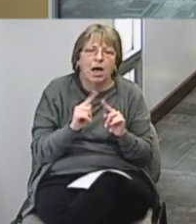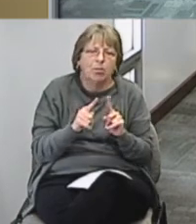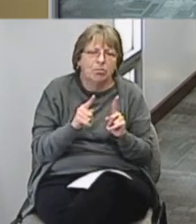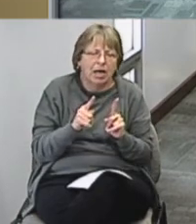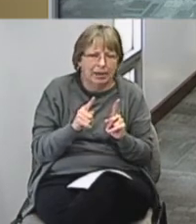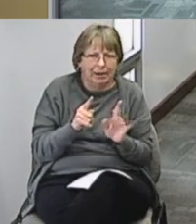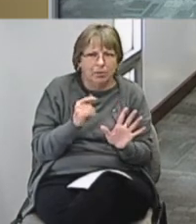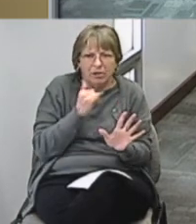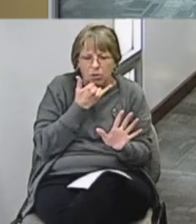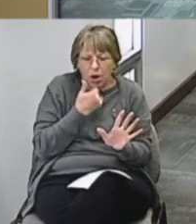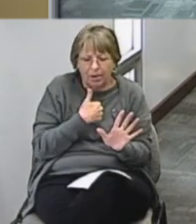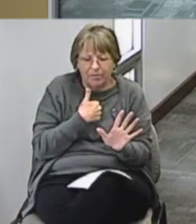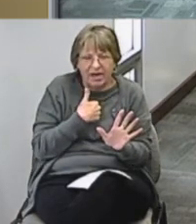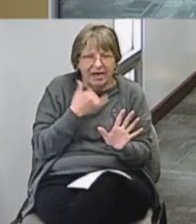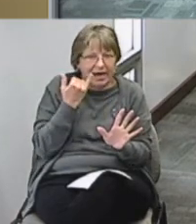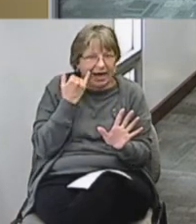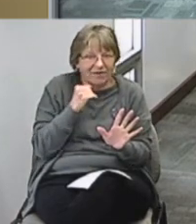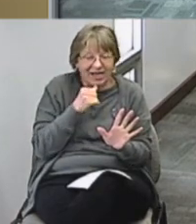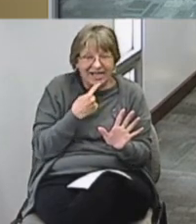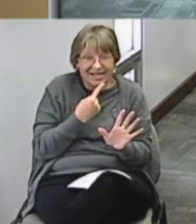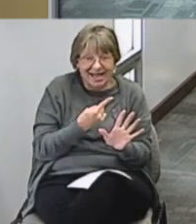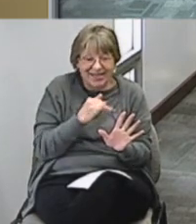remiss if I didn't mention that the original